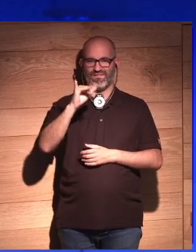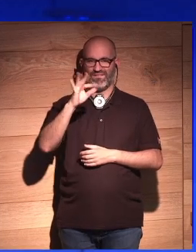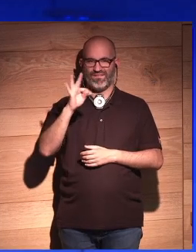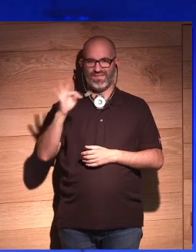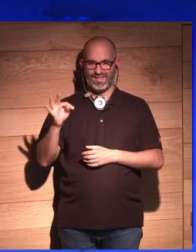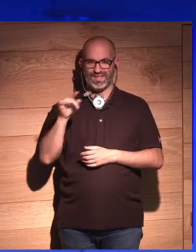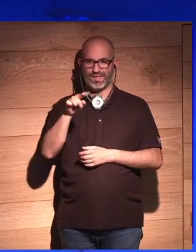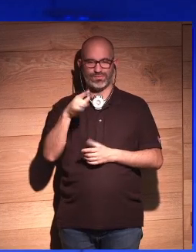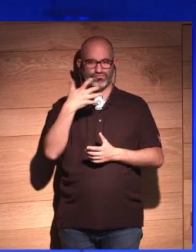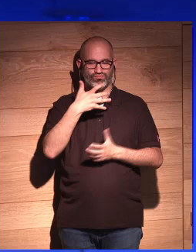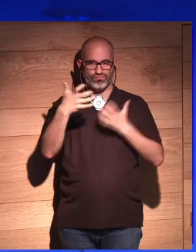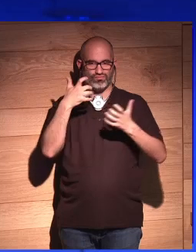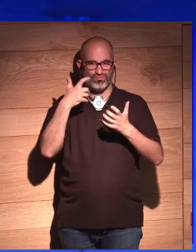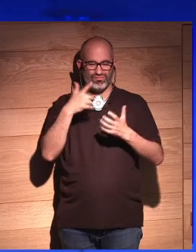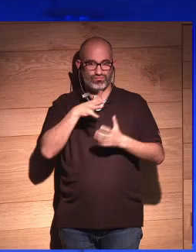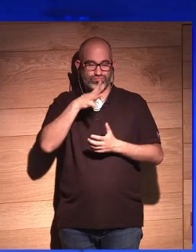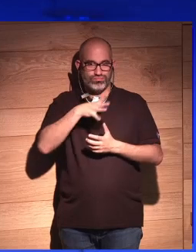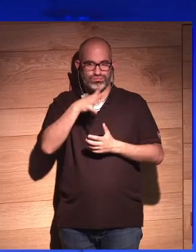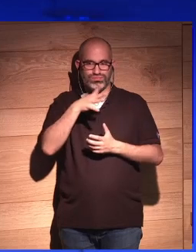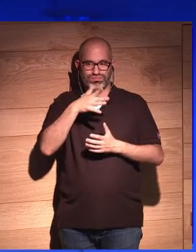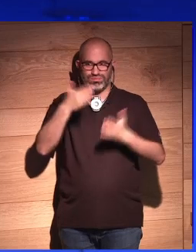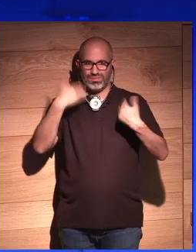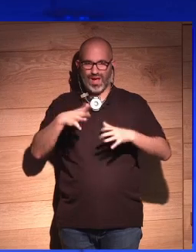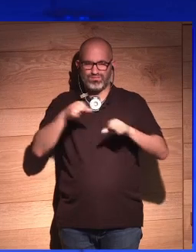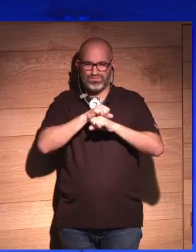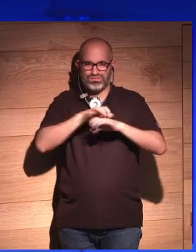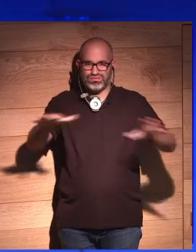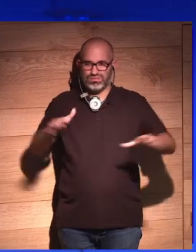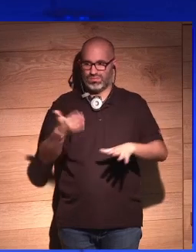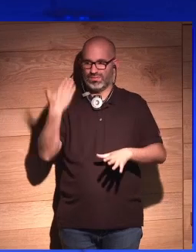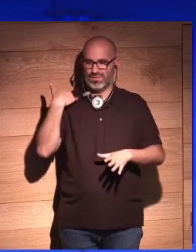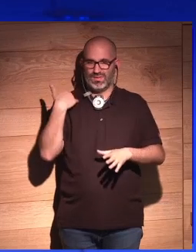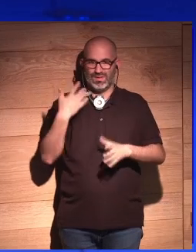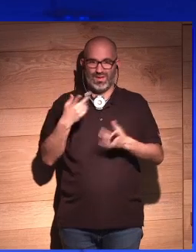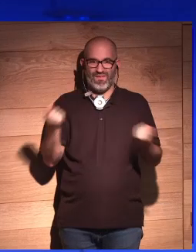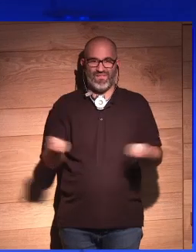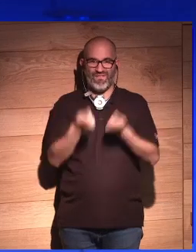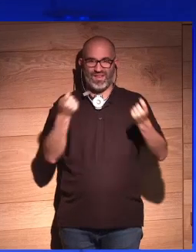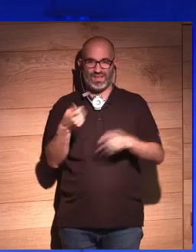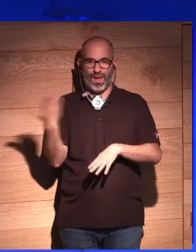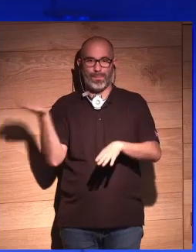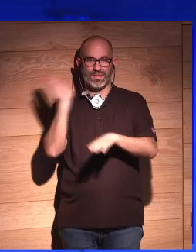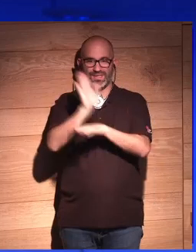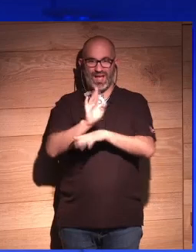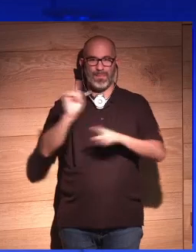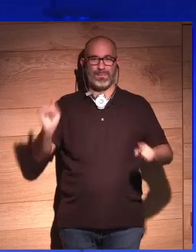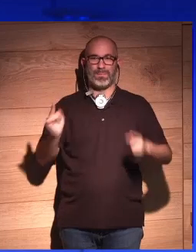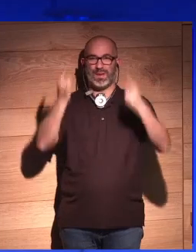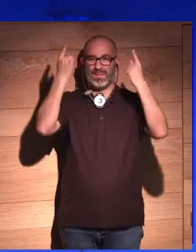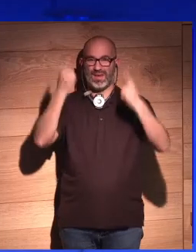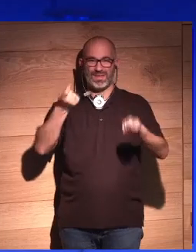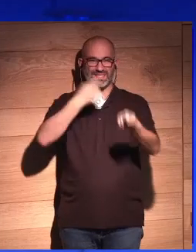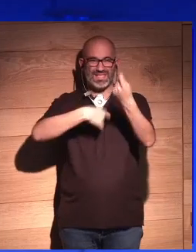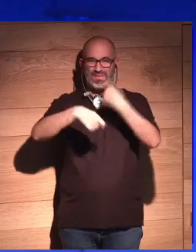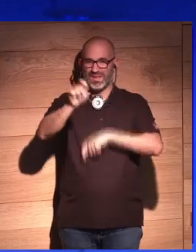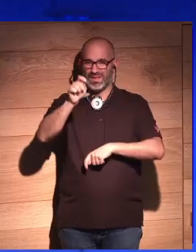history, actually, when we world premiered this at Sundance. It was the first VR ever to sell for 7